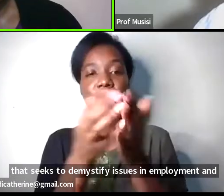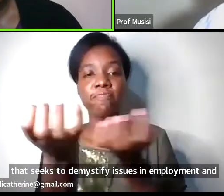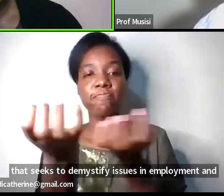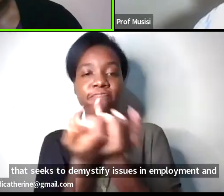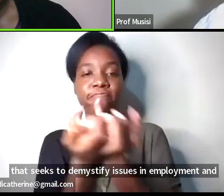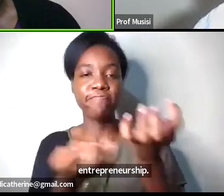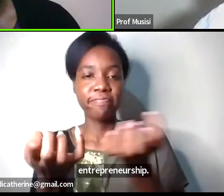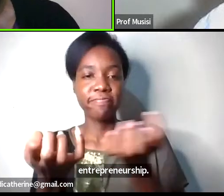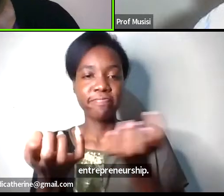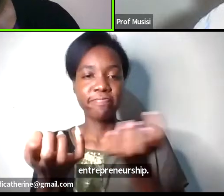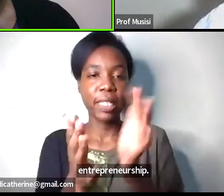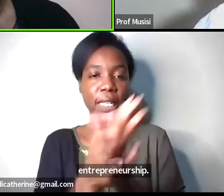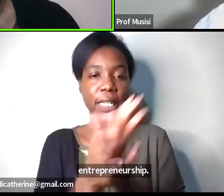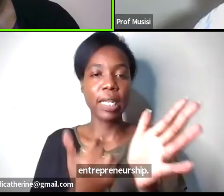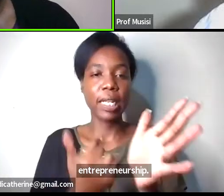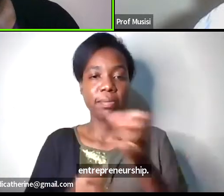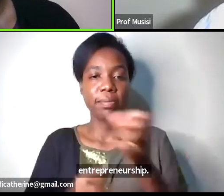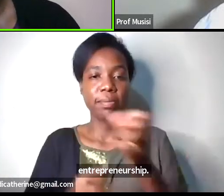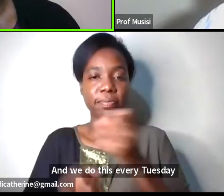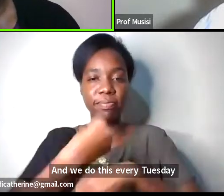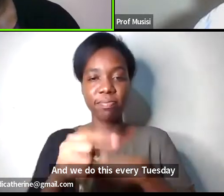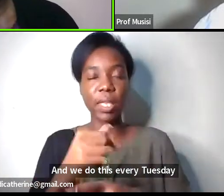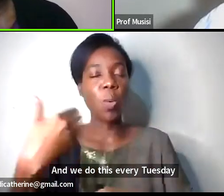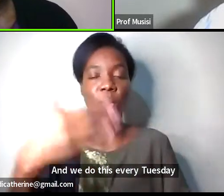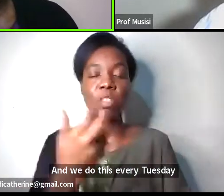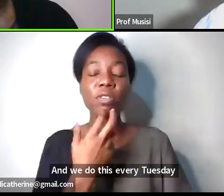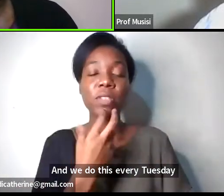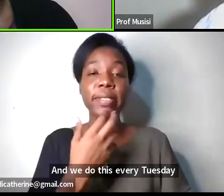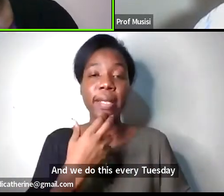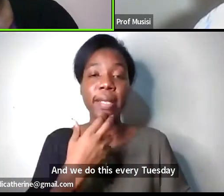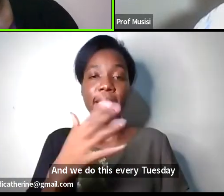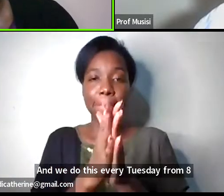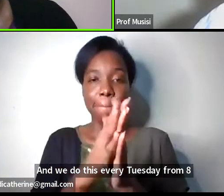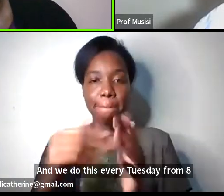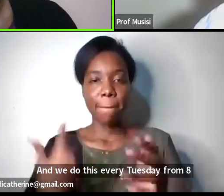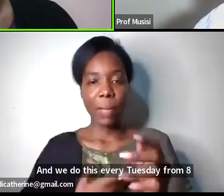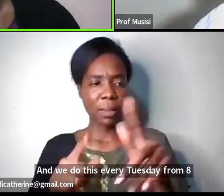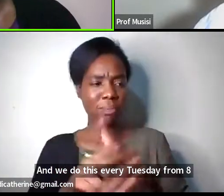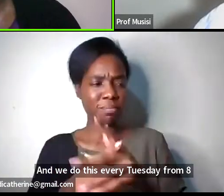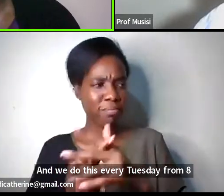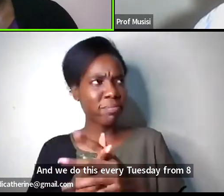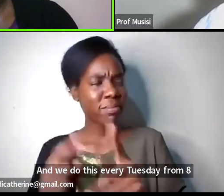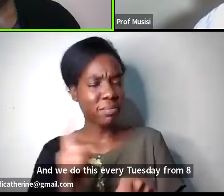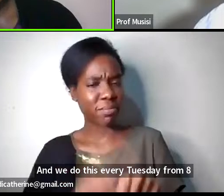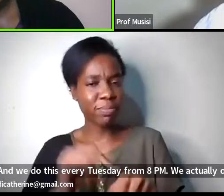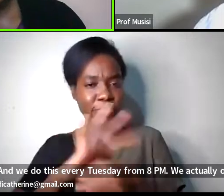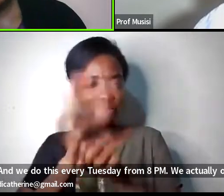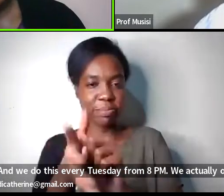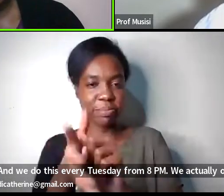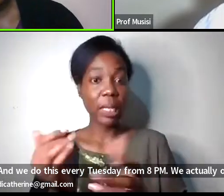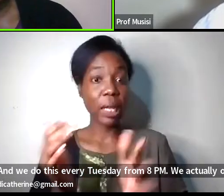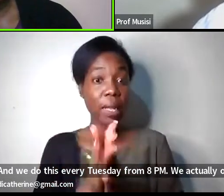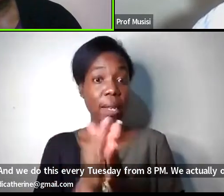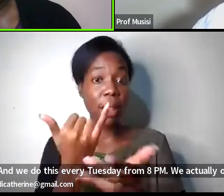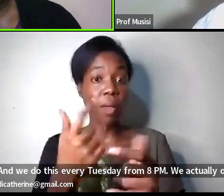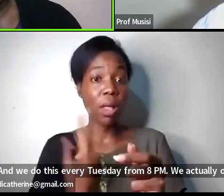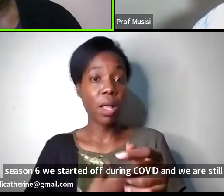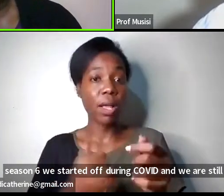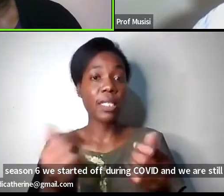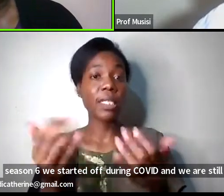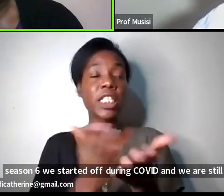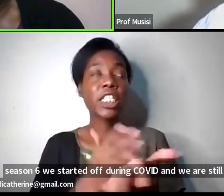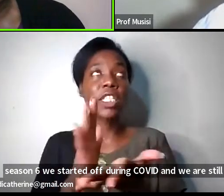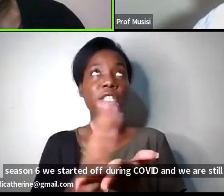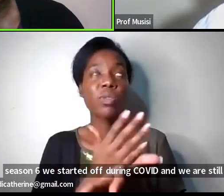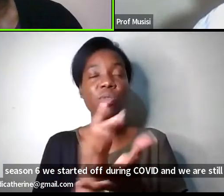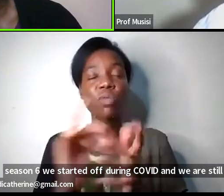this every Tuesday from 8 p.m. We're actually on season 6. We started off during COVID, and we are still here. And we believe that we are